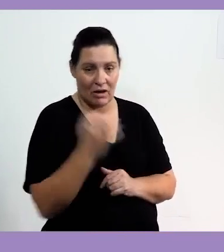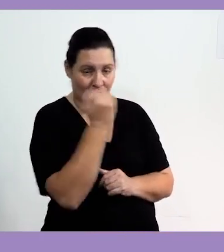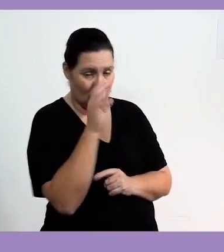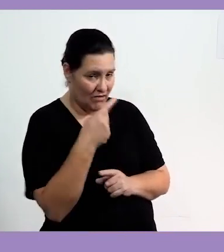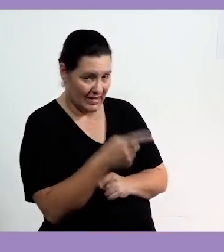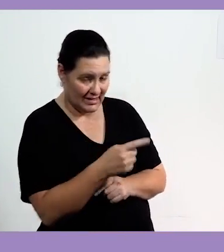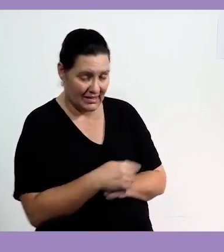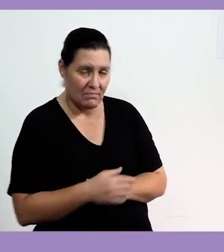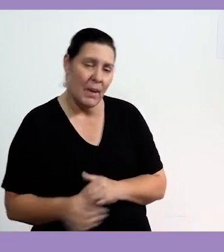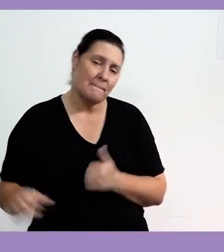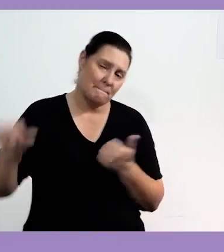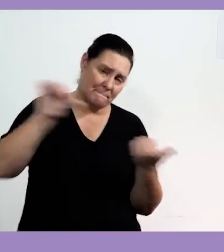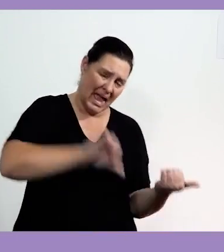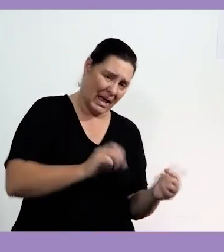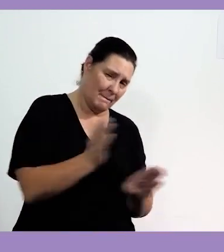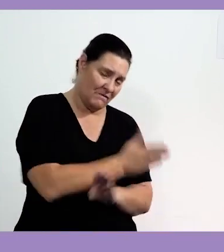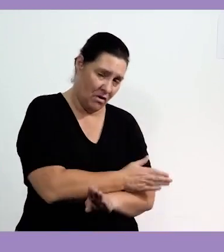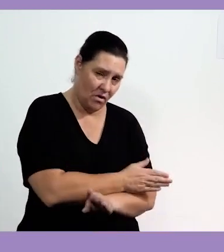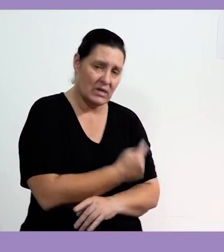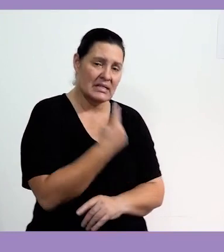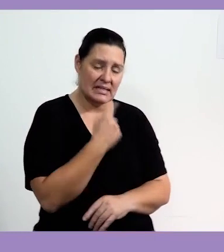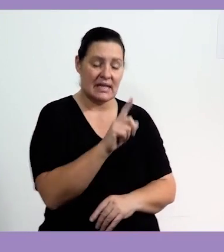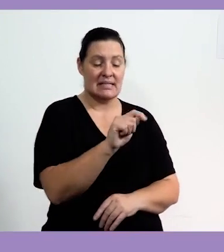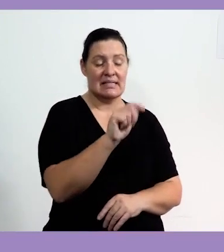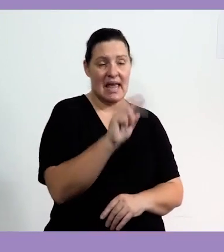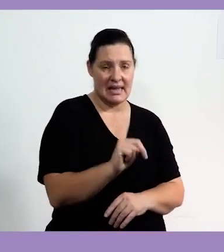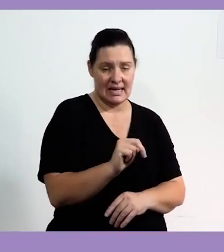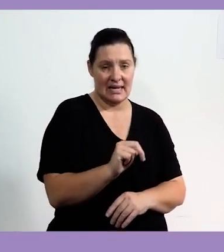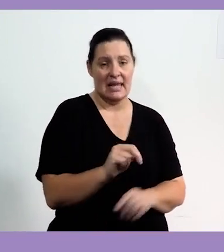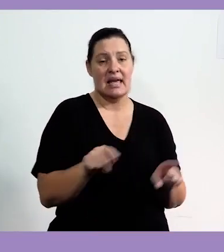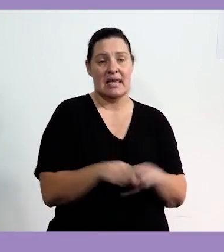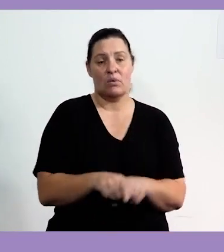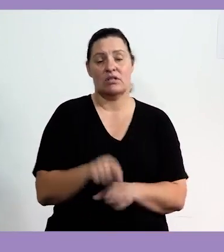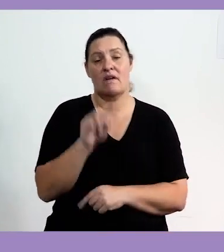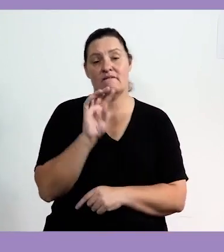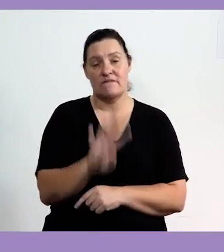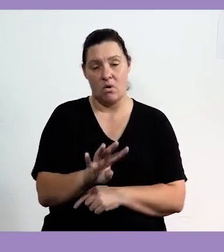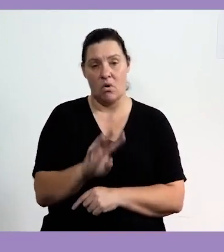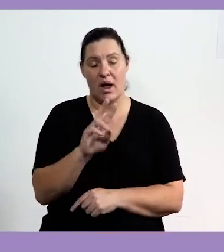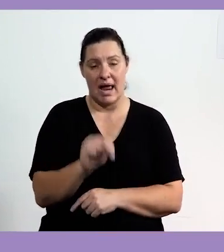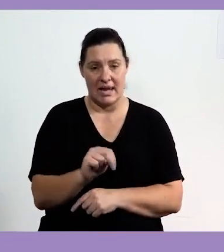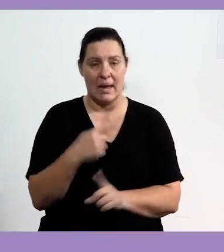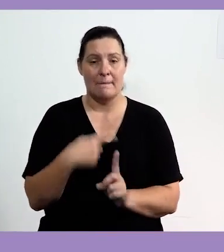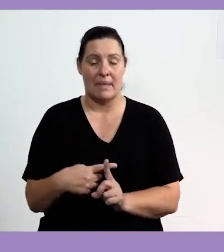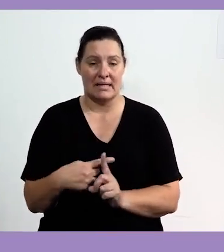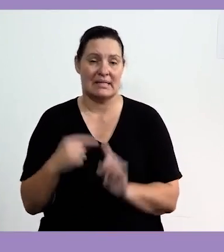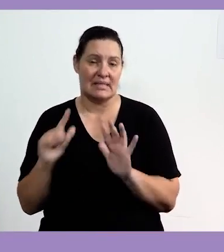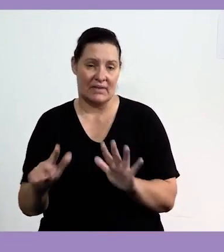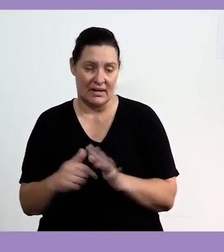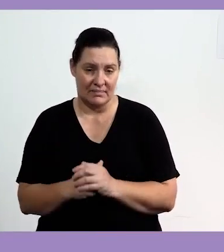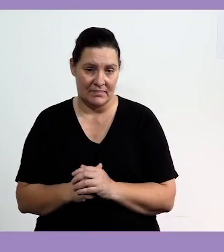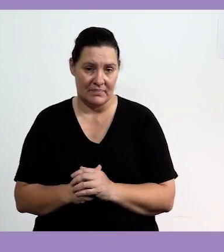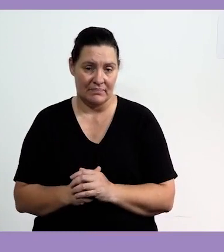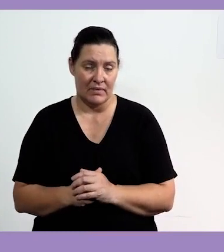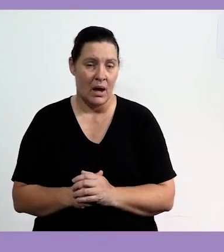term. Sorry for that. So let's go back to this one where we are going to say Tn is equals to 4n